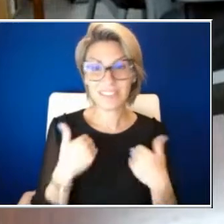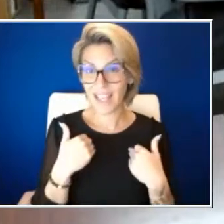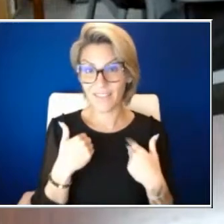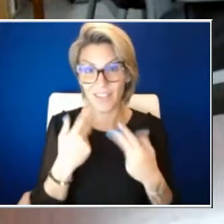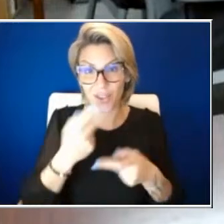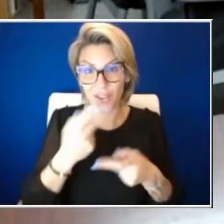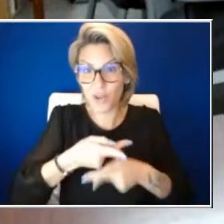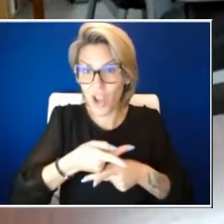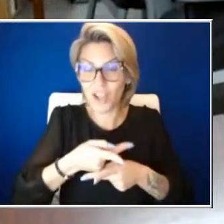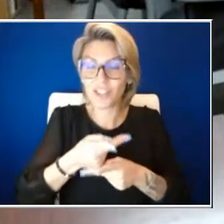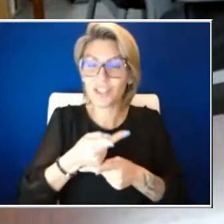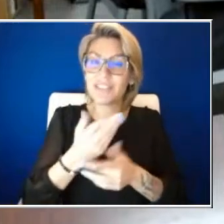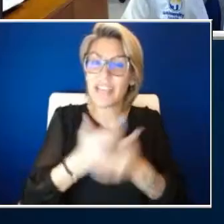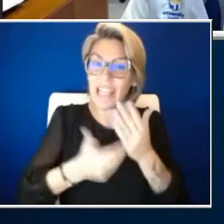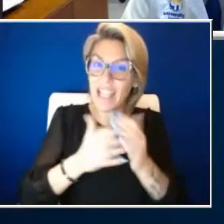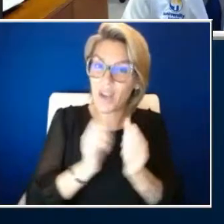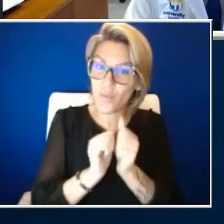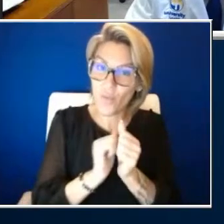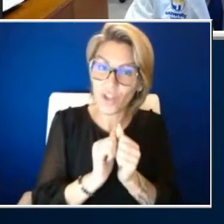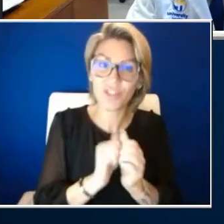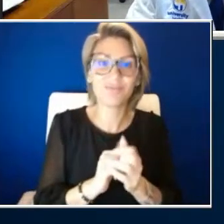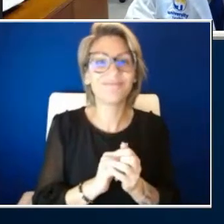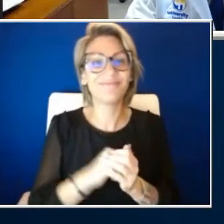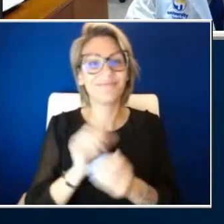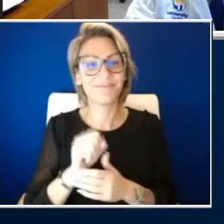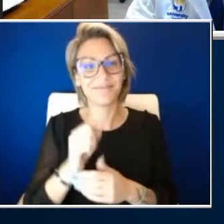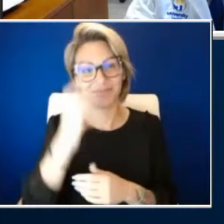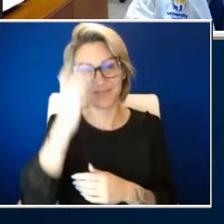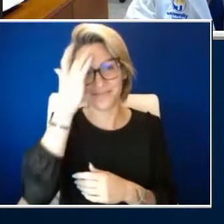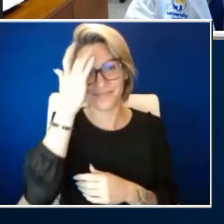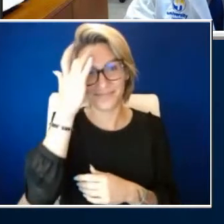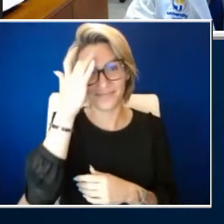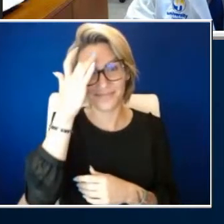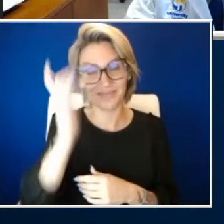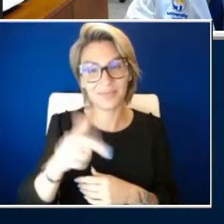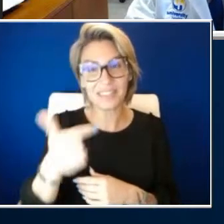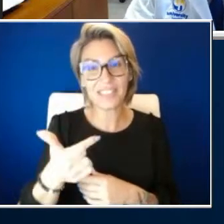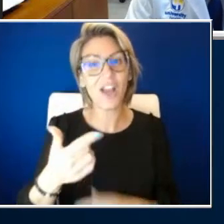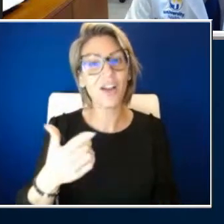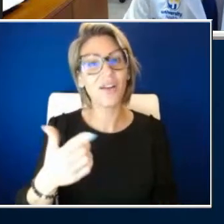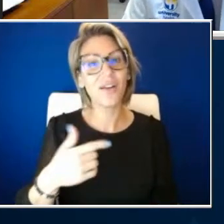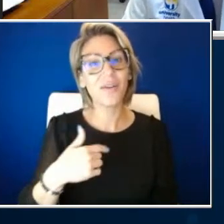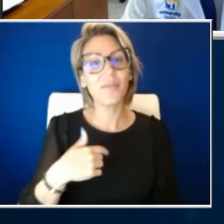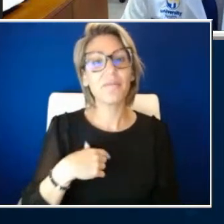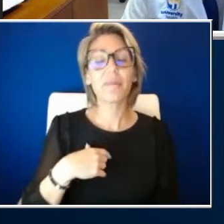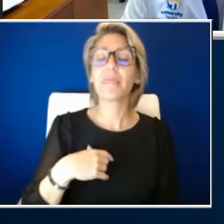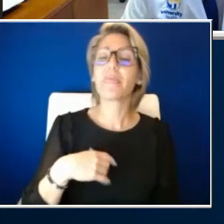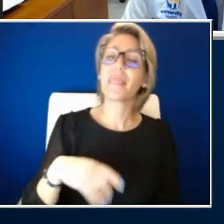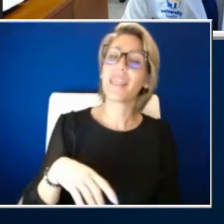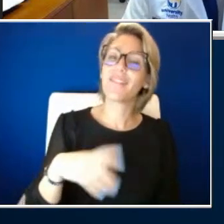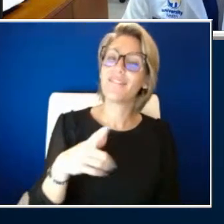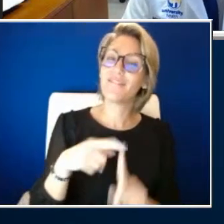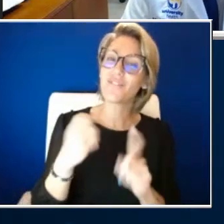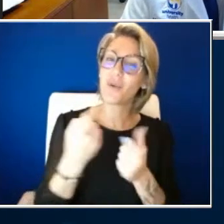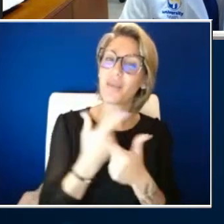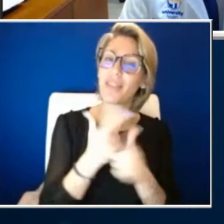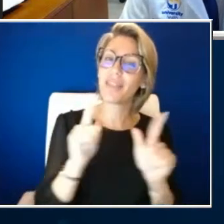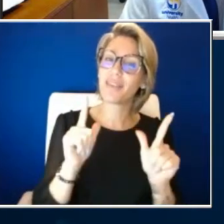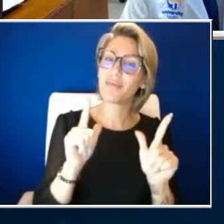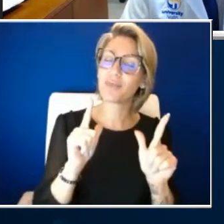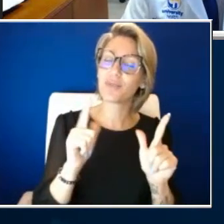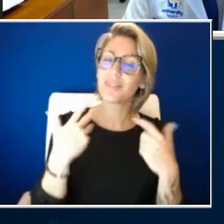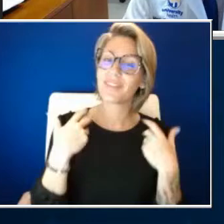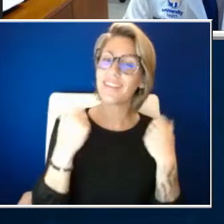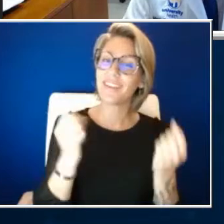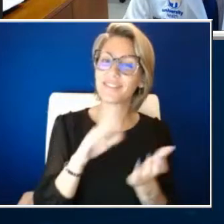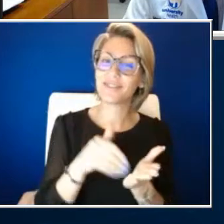washing. Indeed. All right. Dr. Chakshu Gupta, Chief Medical Officer of the University of Kansas Health System, Liberty Campus. Talk to us.